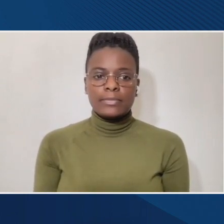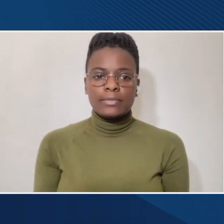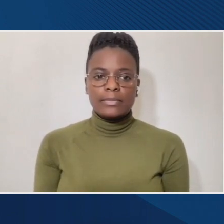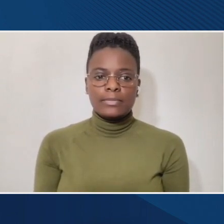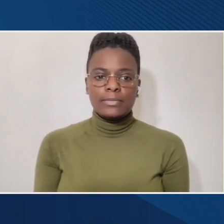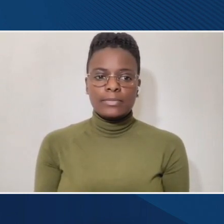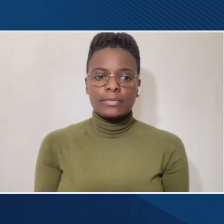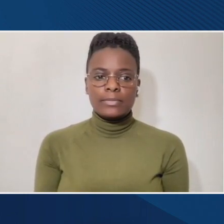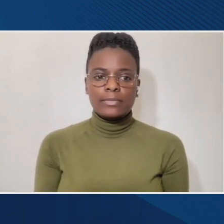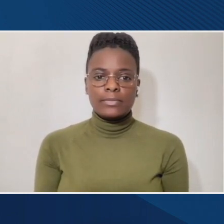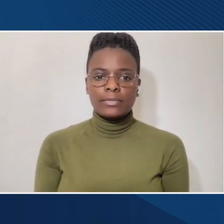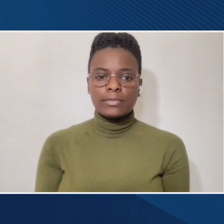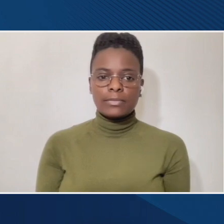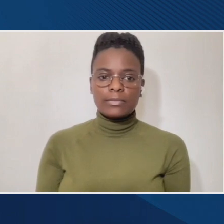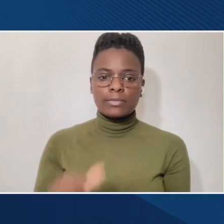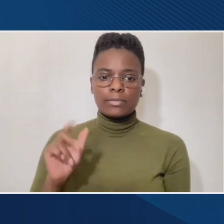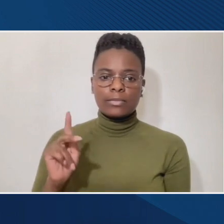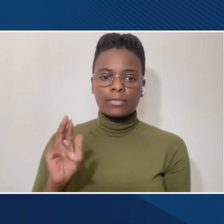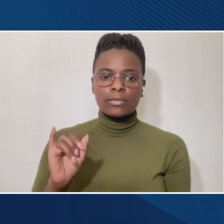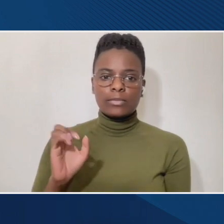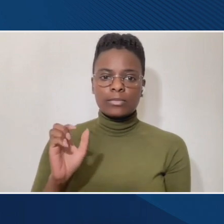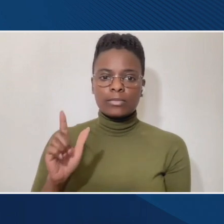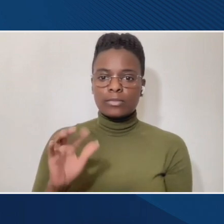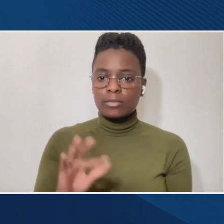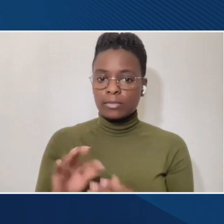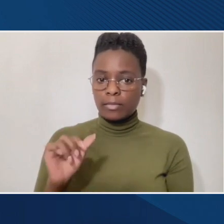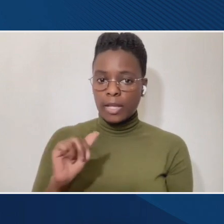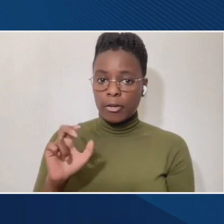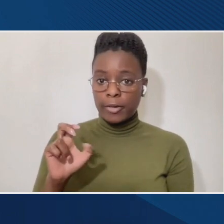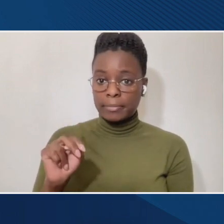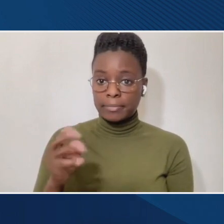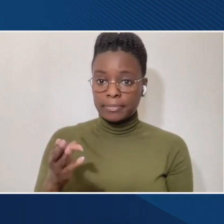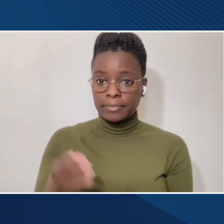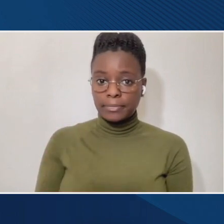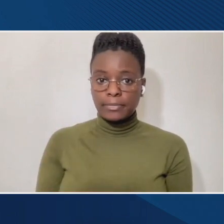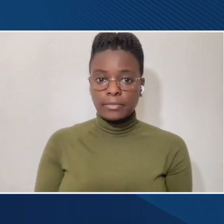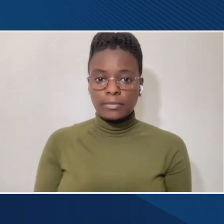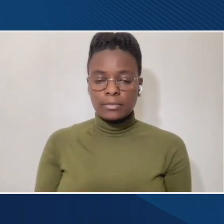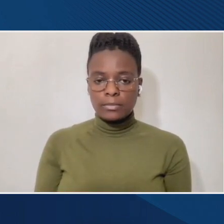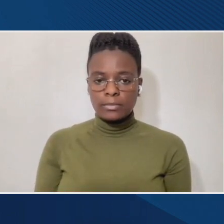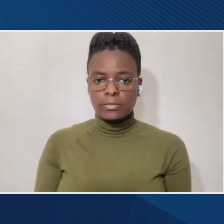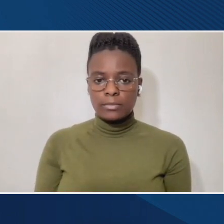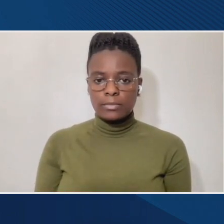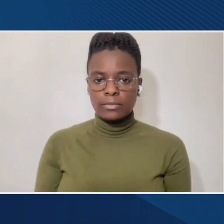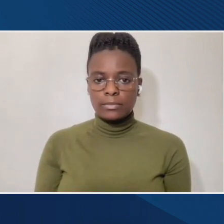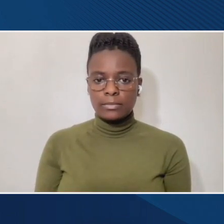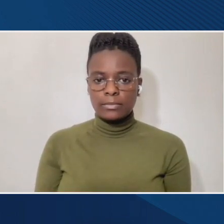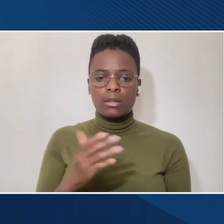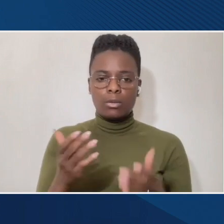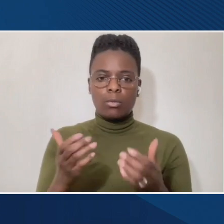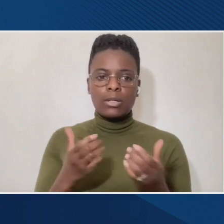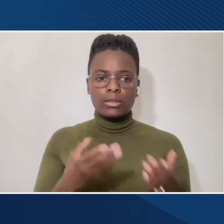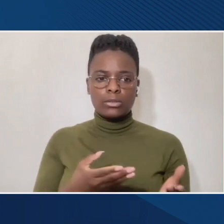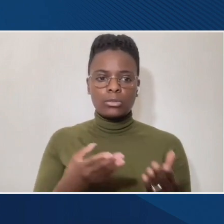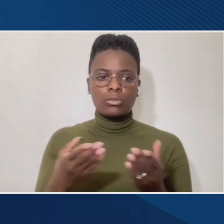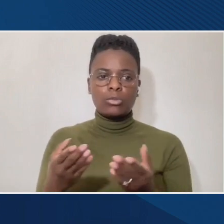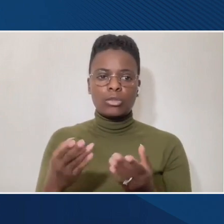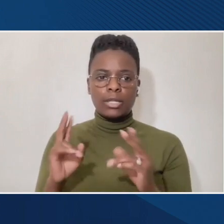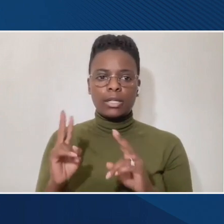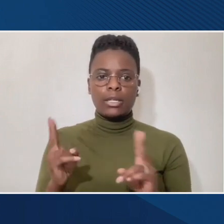specific definition that Congress provided. I would need to take another look at